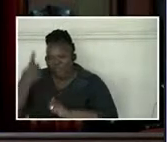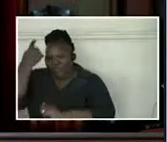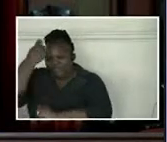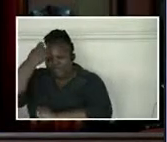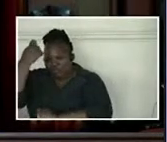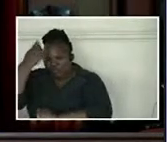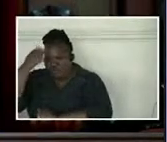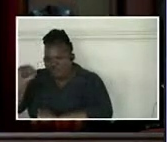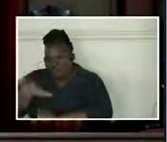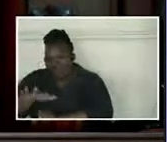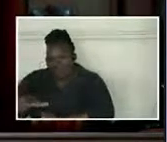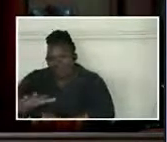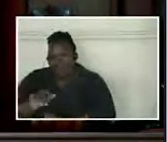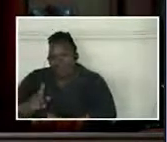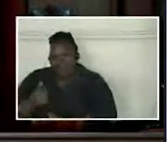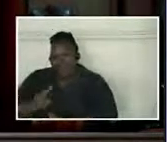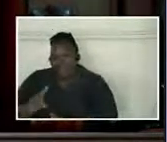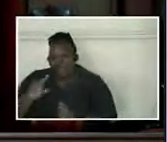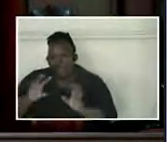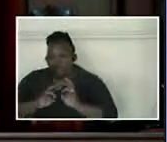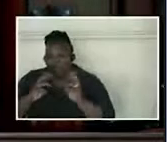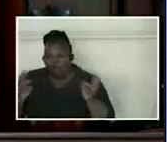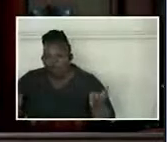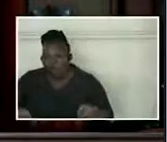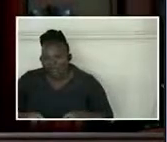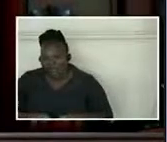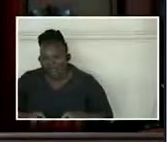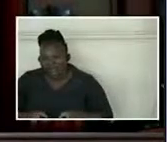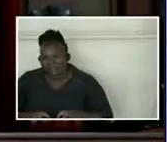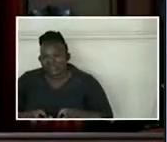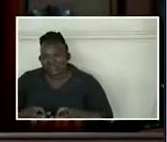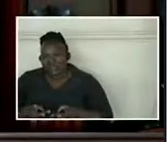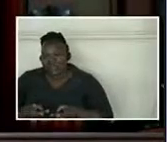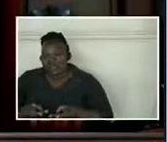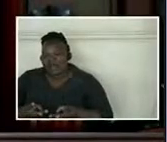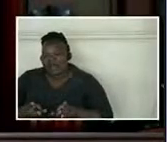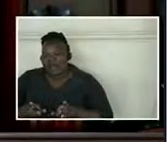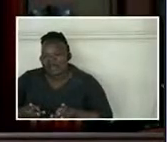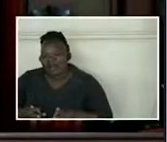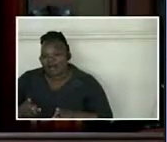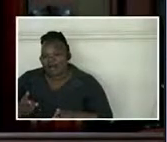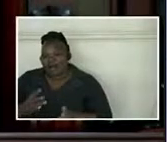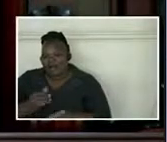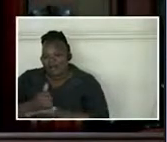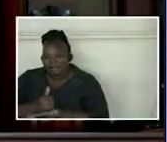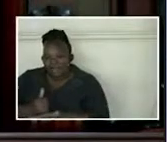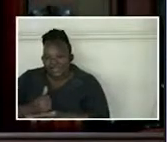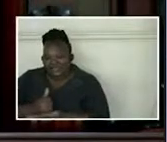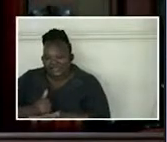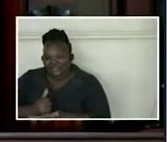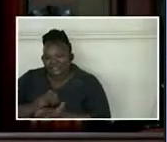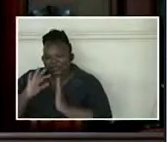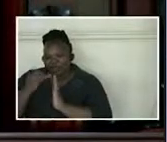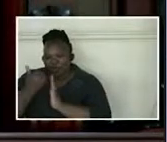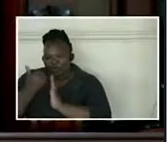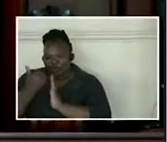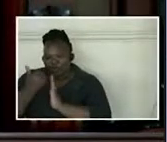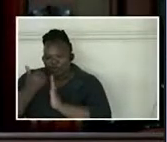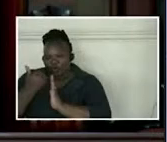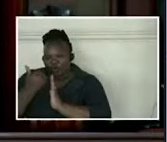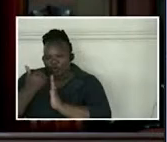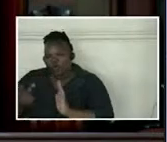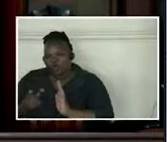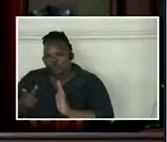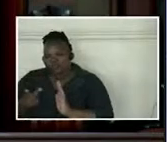intervention program which is called whip designed to reach broad sectors of the population including the marginalized groups and